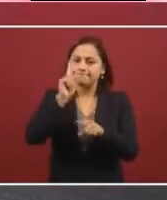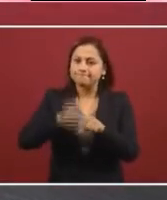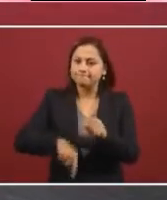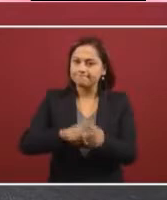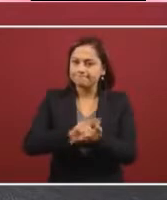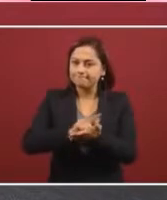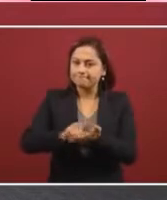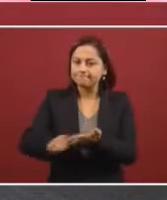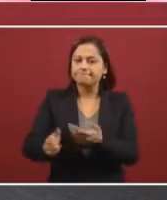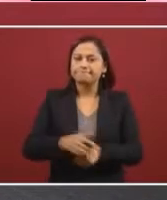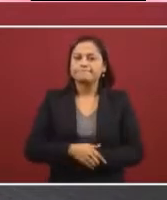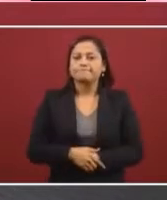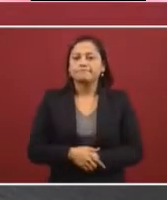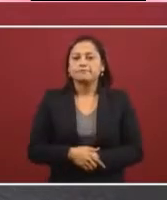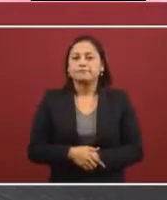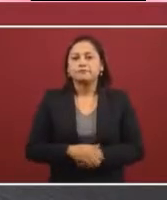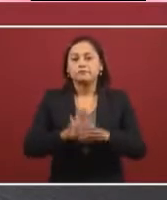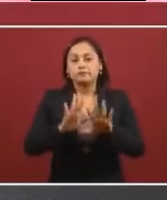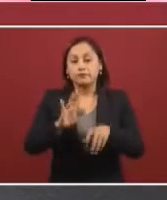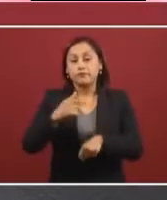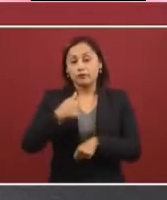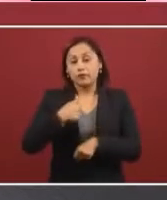And I am